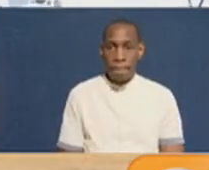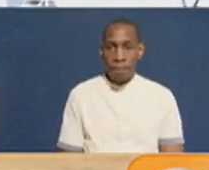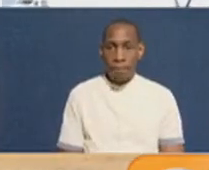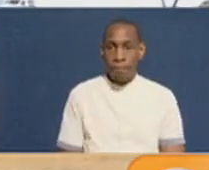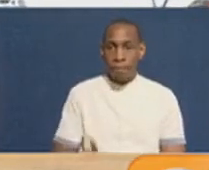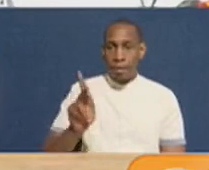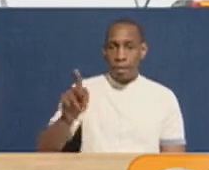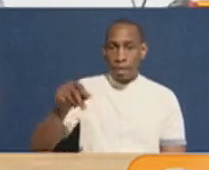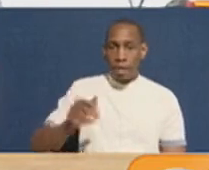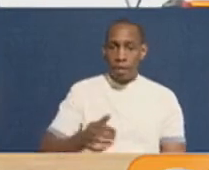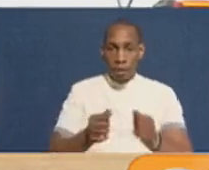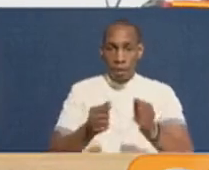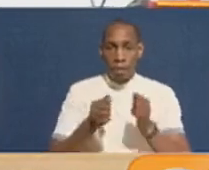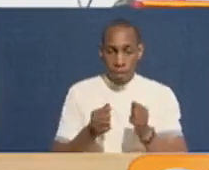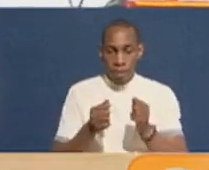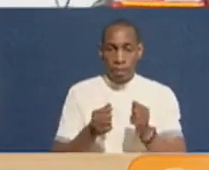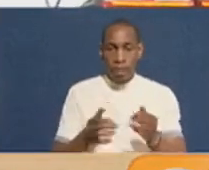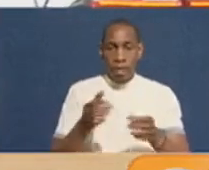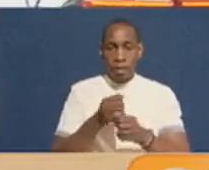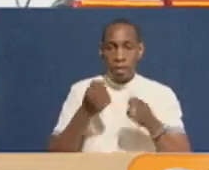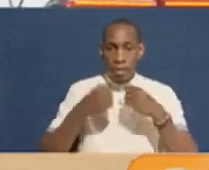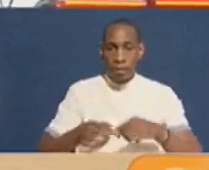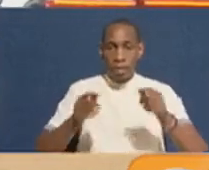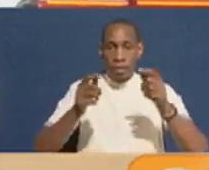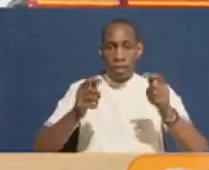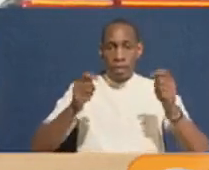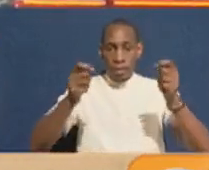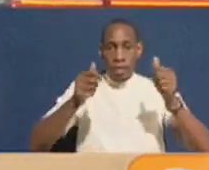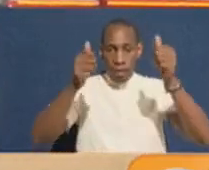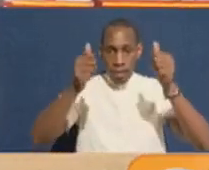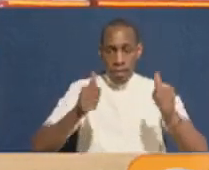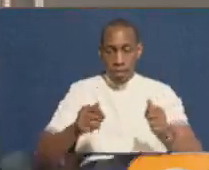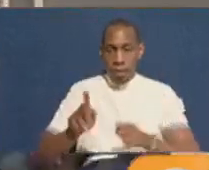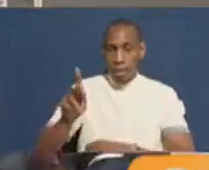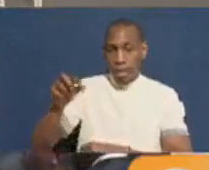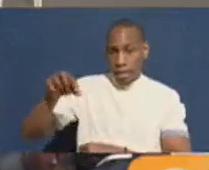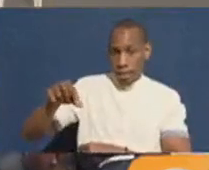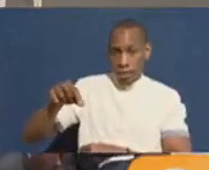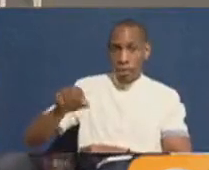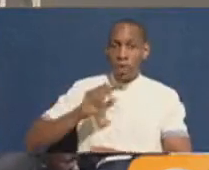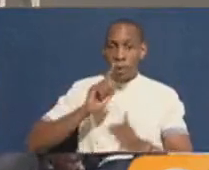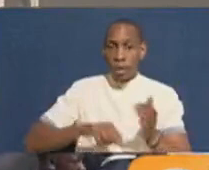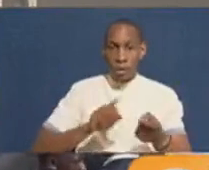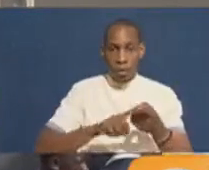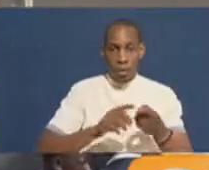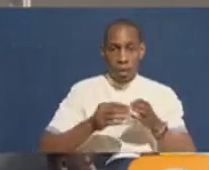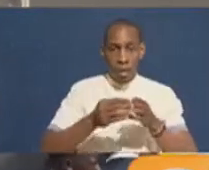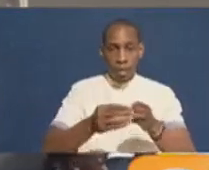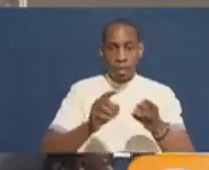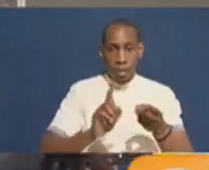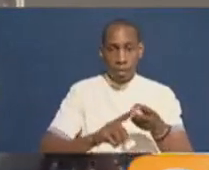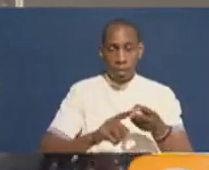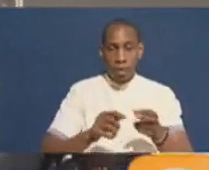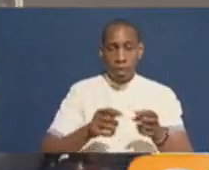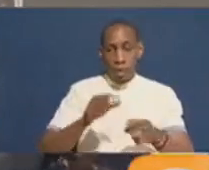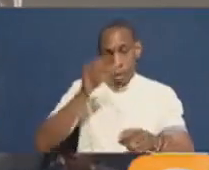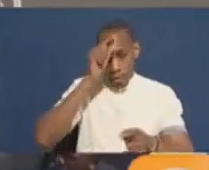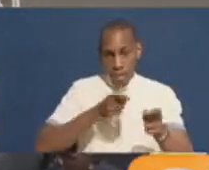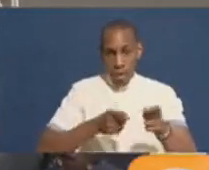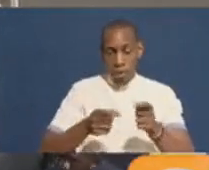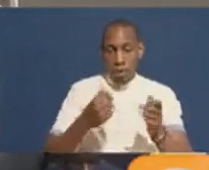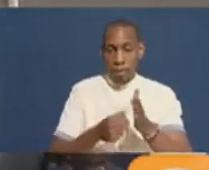Kenya Airlines Pilots Association has issued a strike notice to national carrier Kenya Airways, citing leadership and governance problems at the